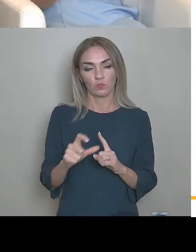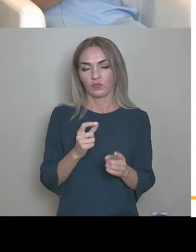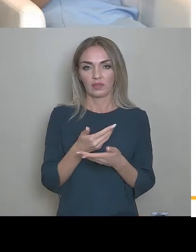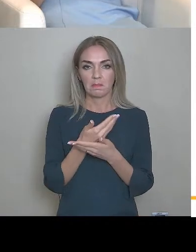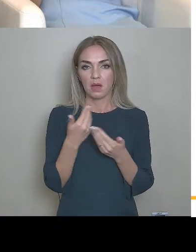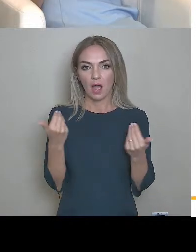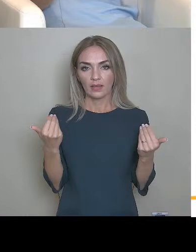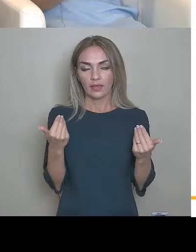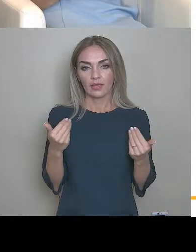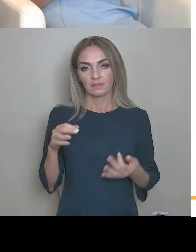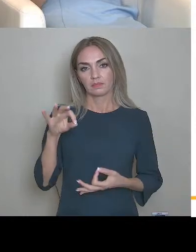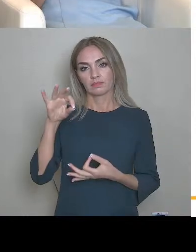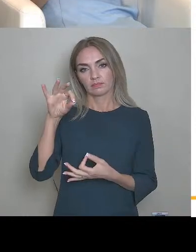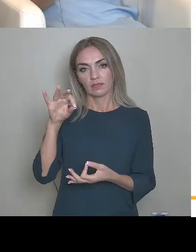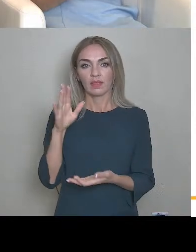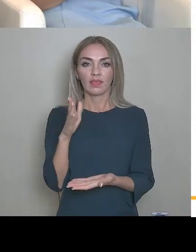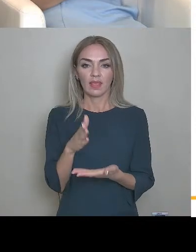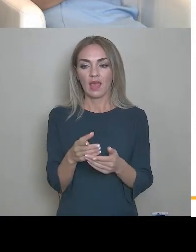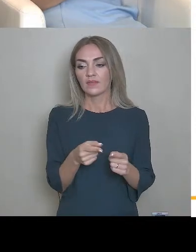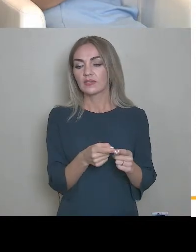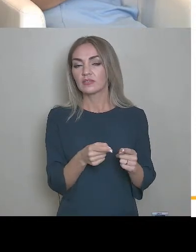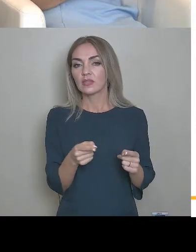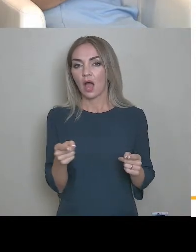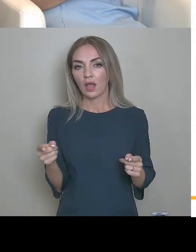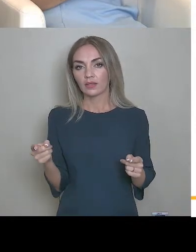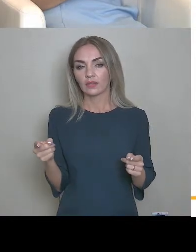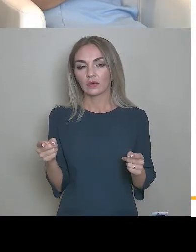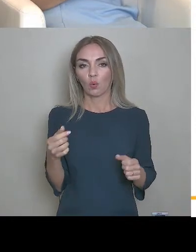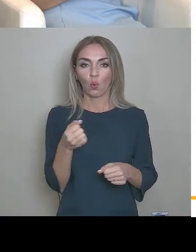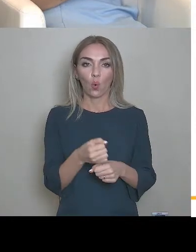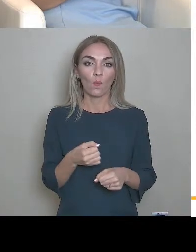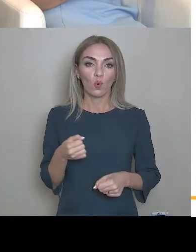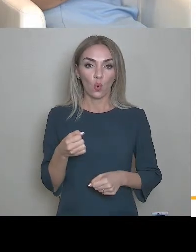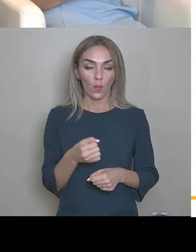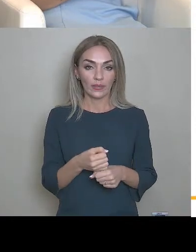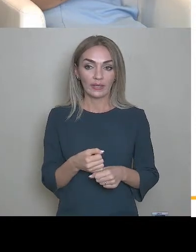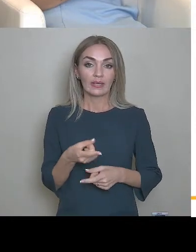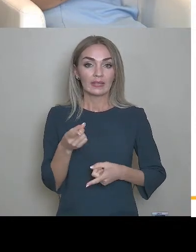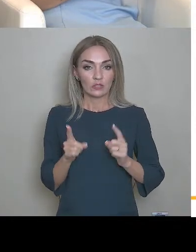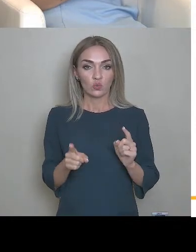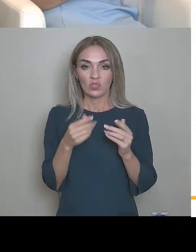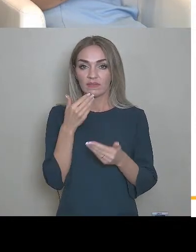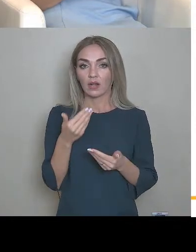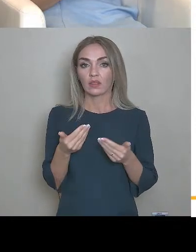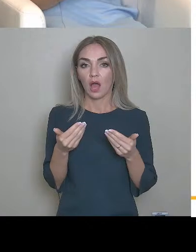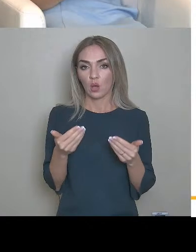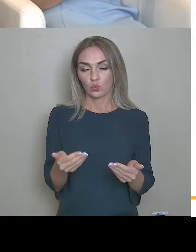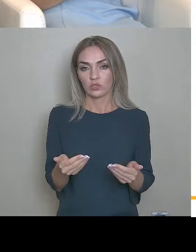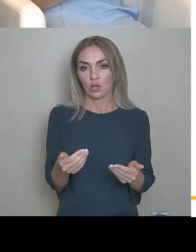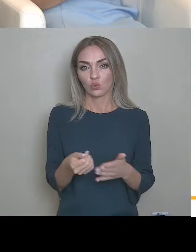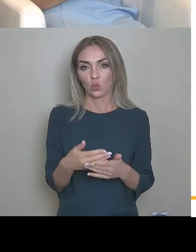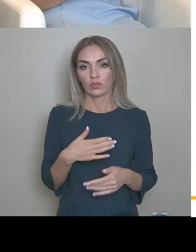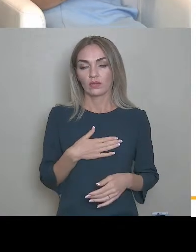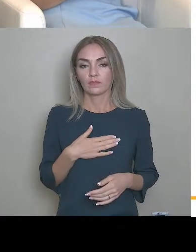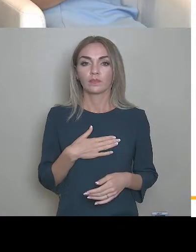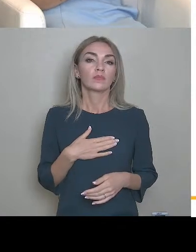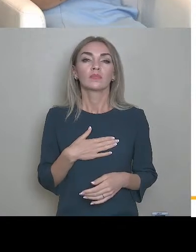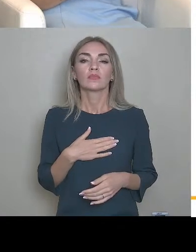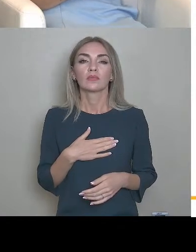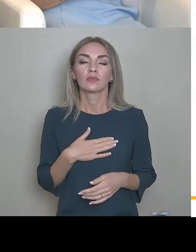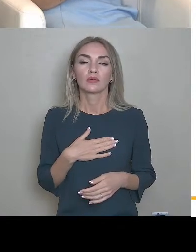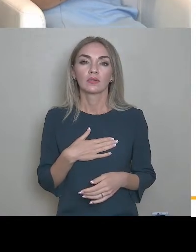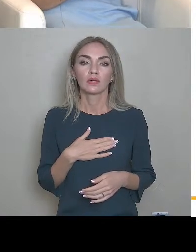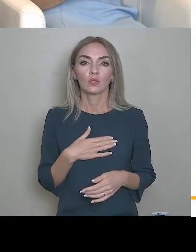yet, apart from being notified that the request was accepted and is being processed. We